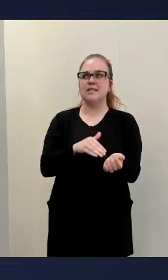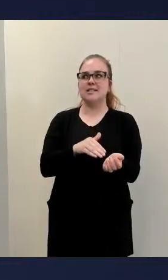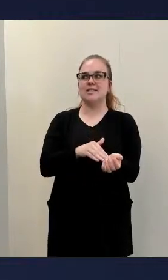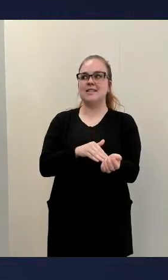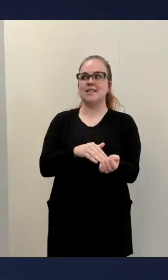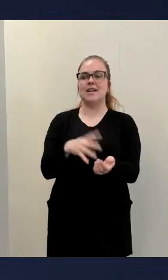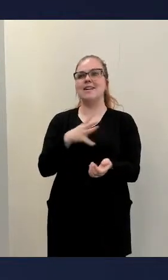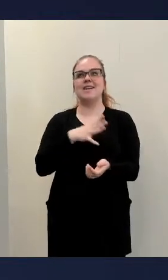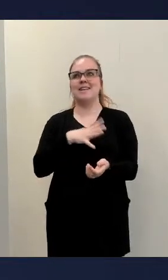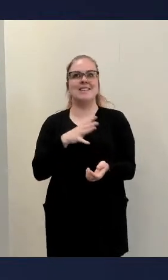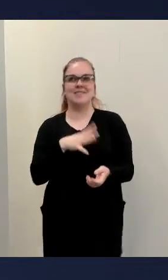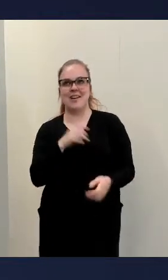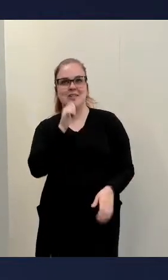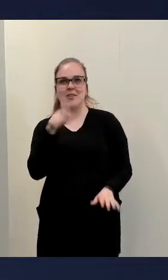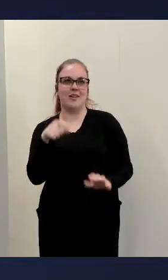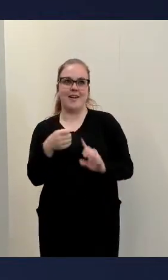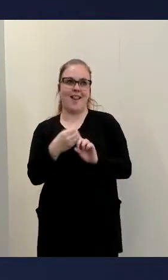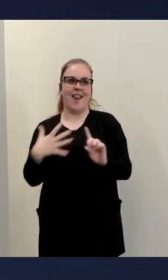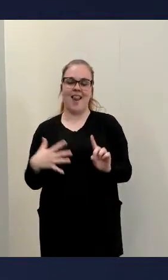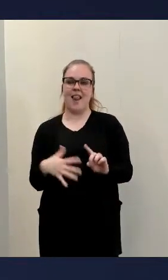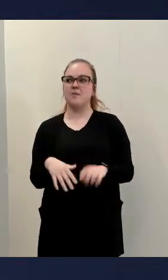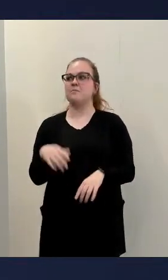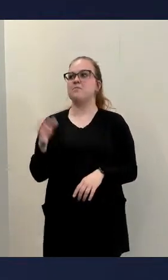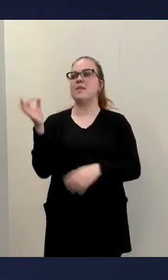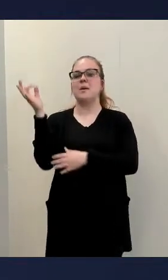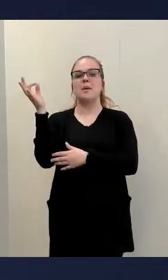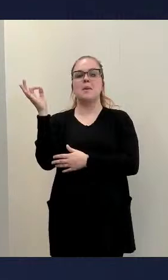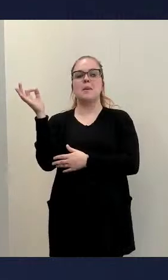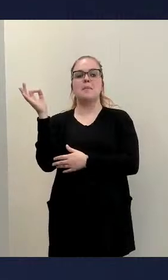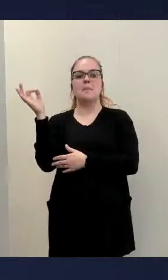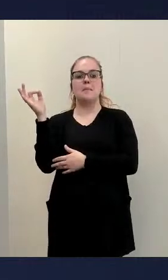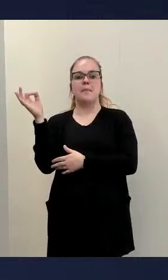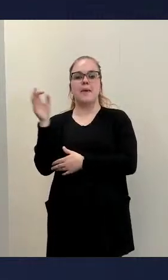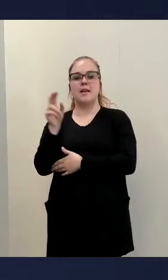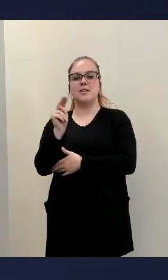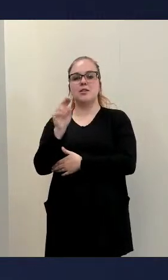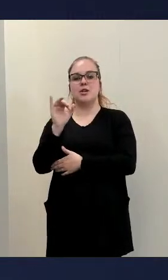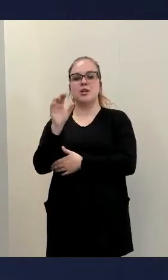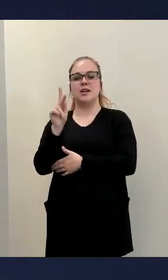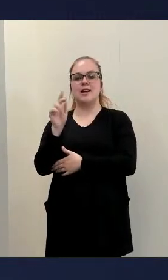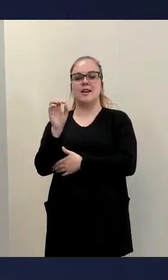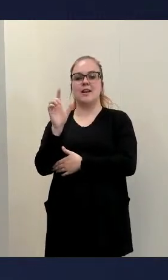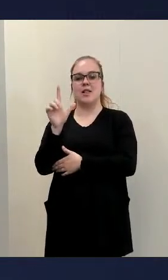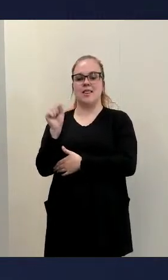and right. Pastor Nicholas as well for being here,